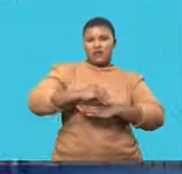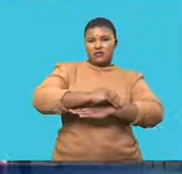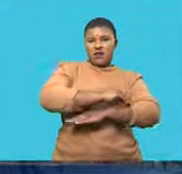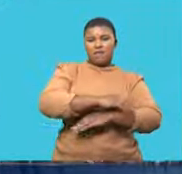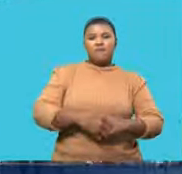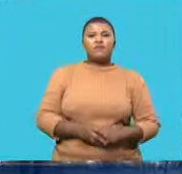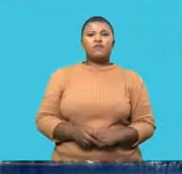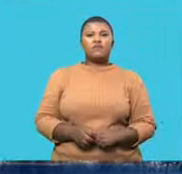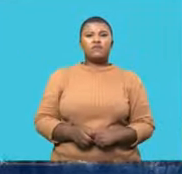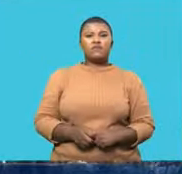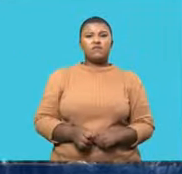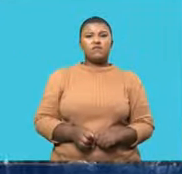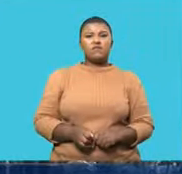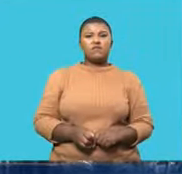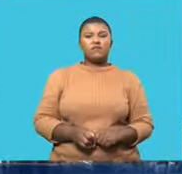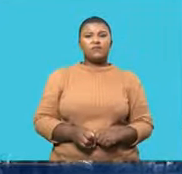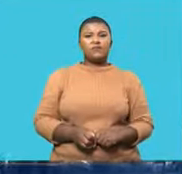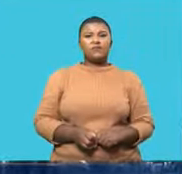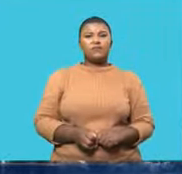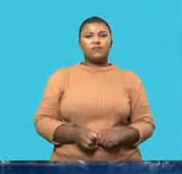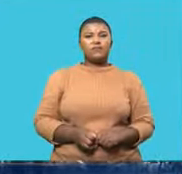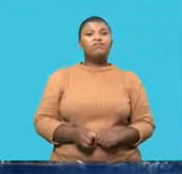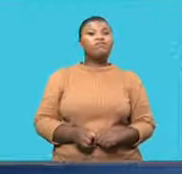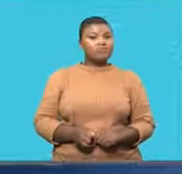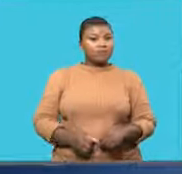cancer. Tshehetso bakuding ba lefu la kankere ho